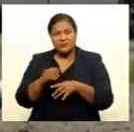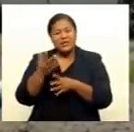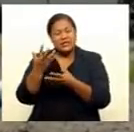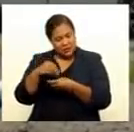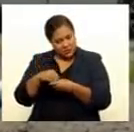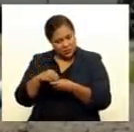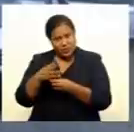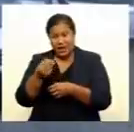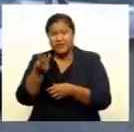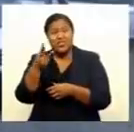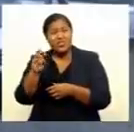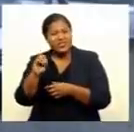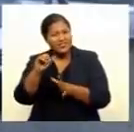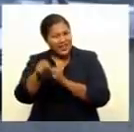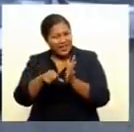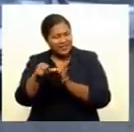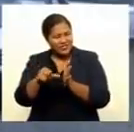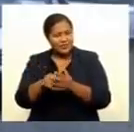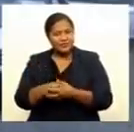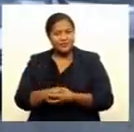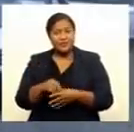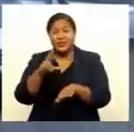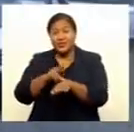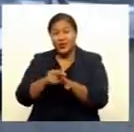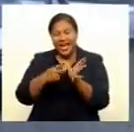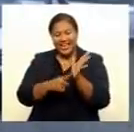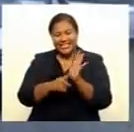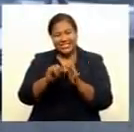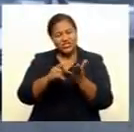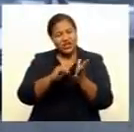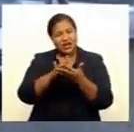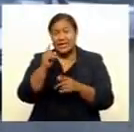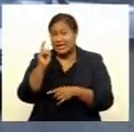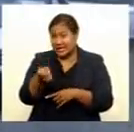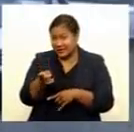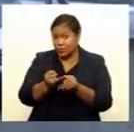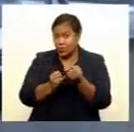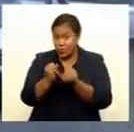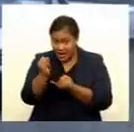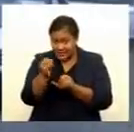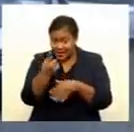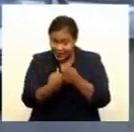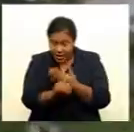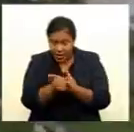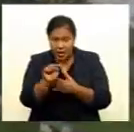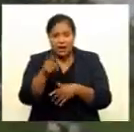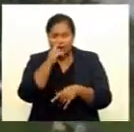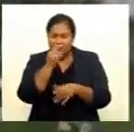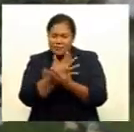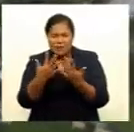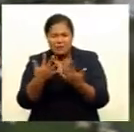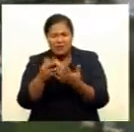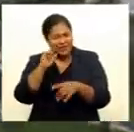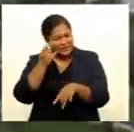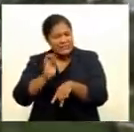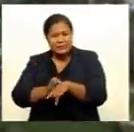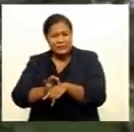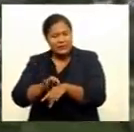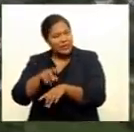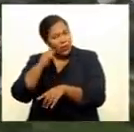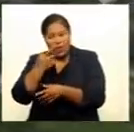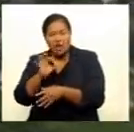well 30-year-old. Dr. Alisha Sahu Khan says if the worst-case scenario comes to pass, public health facilities may not be able